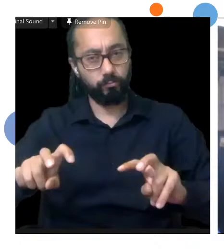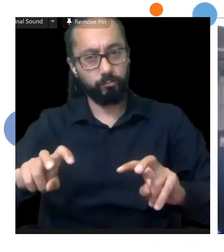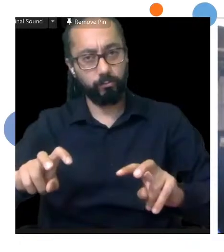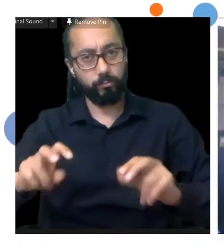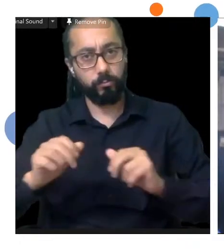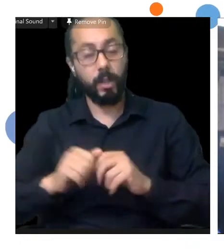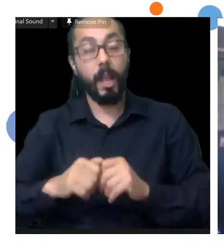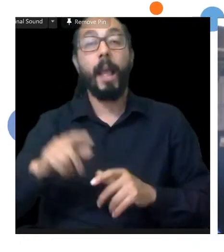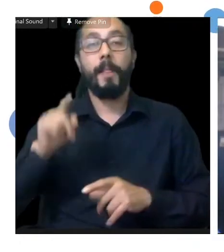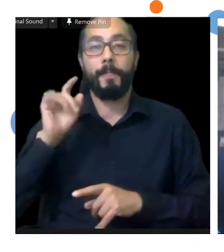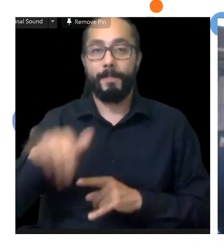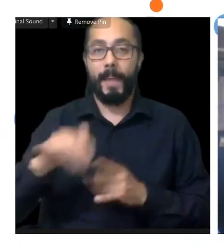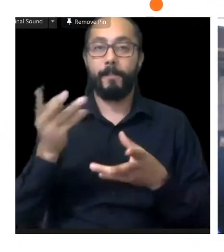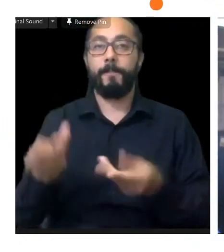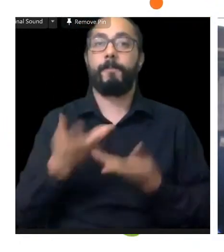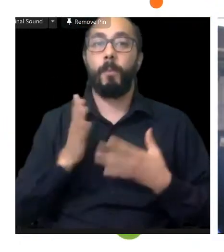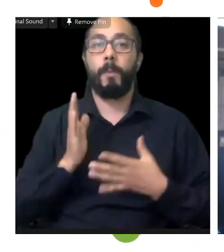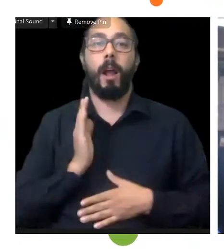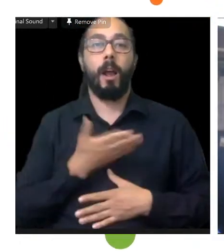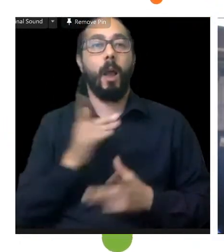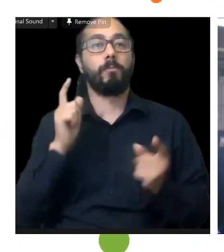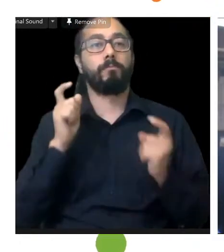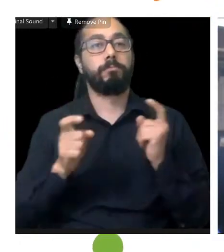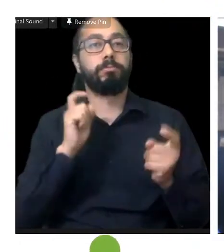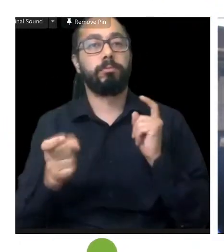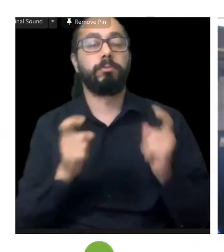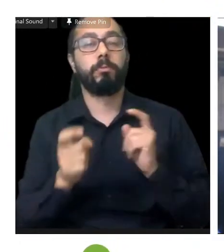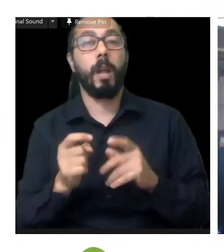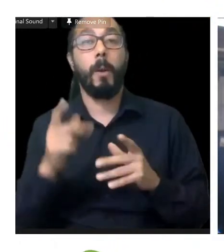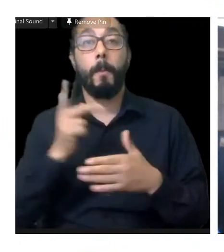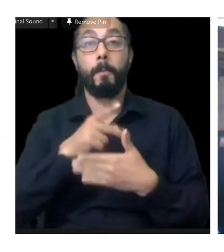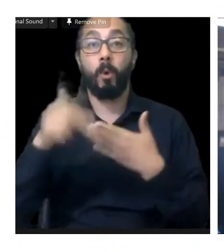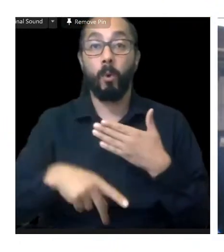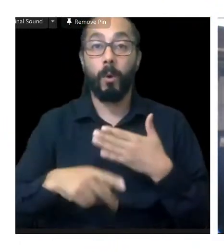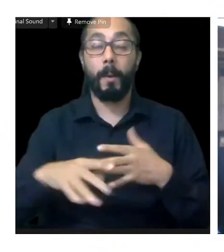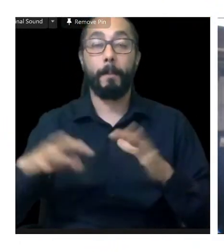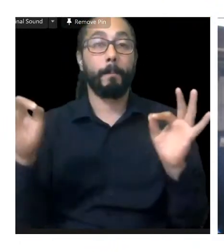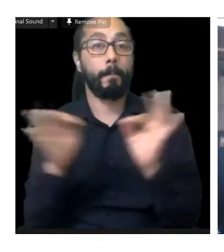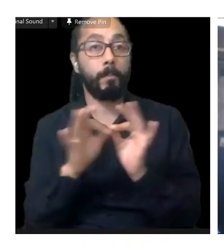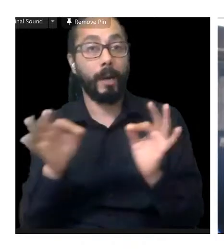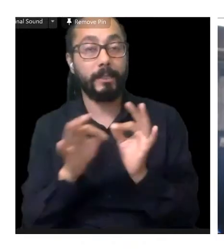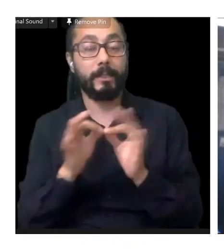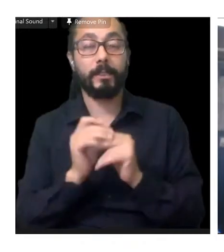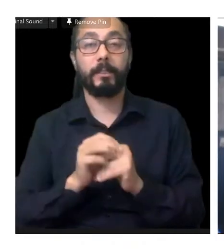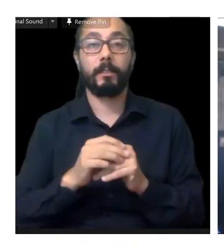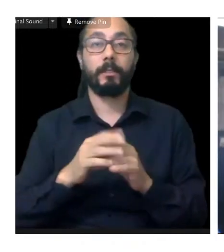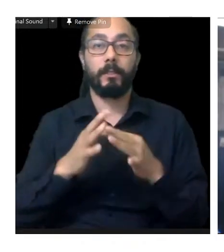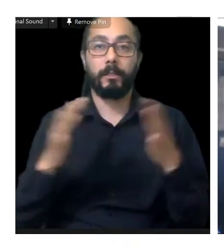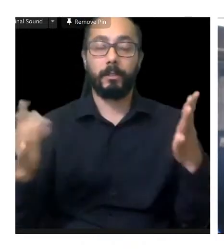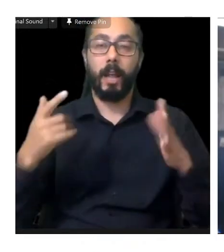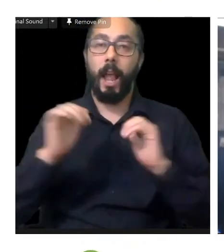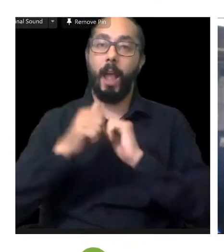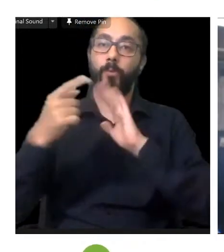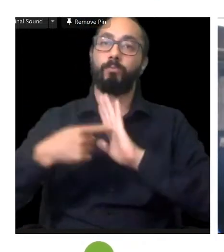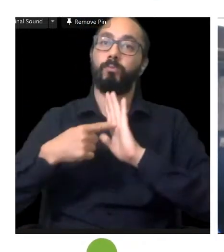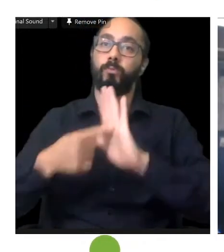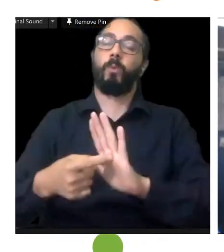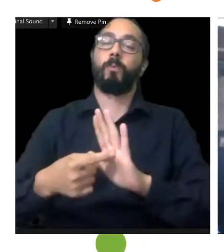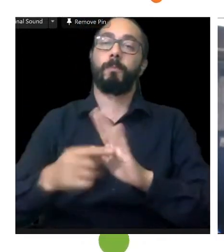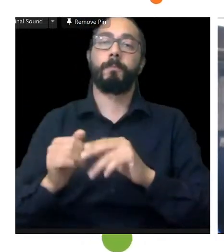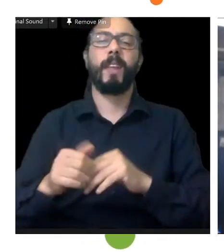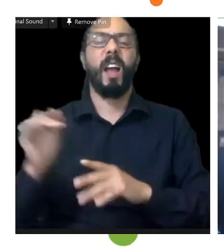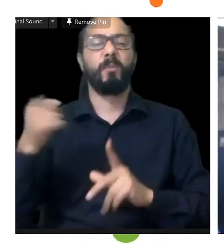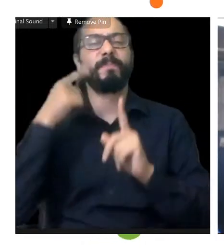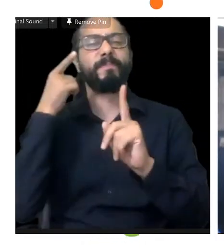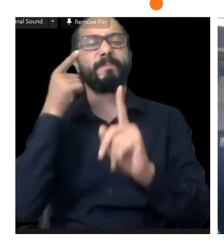made to our programming, to pricing and packaging, amongst other things. But I'll point out a couple areas in